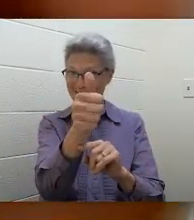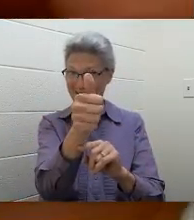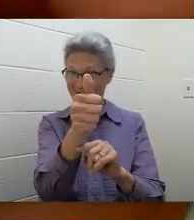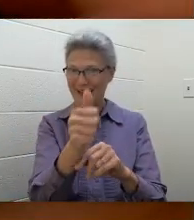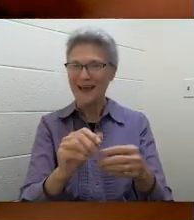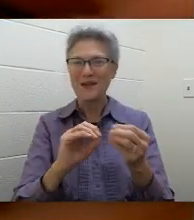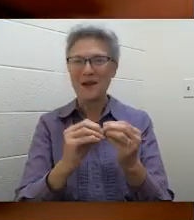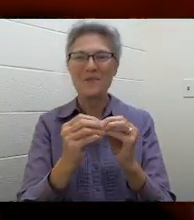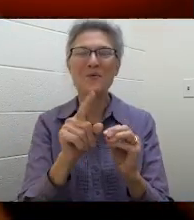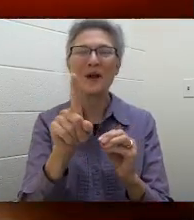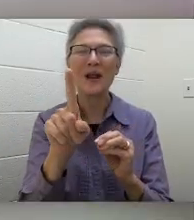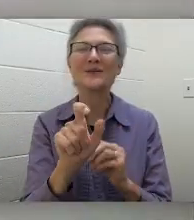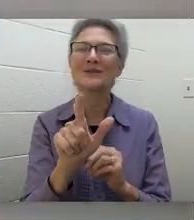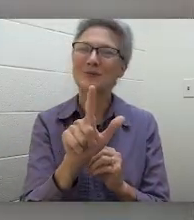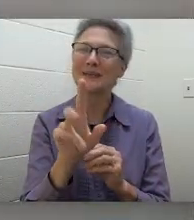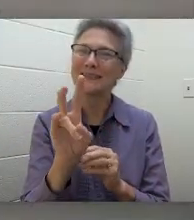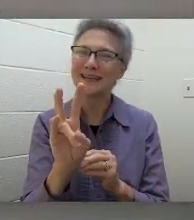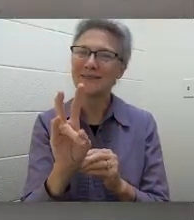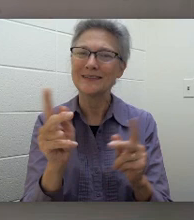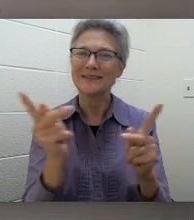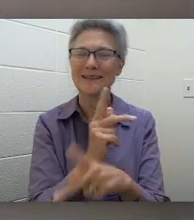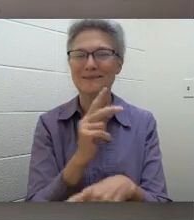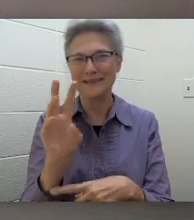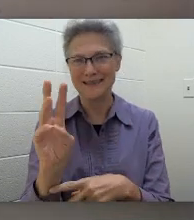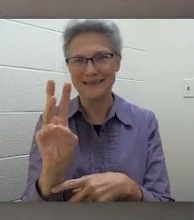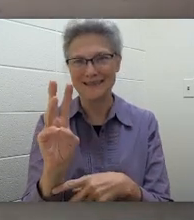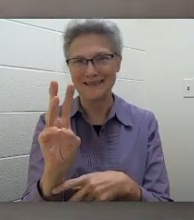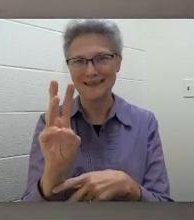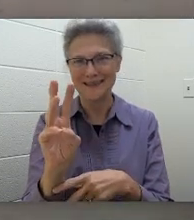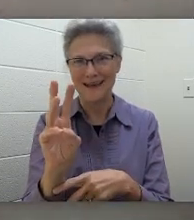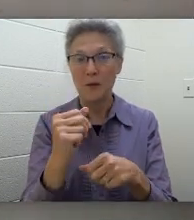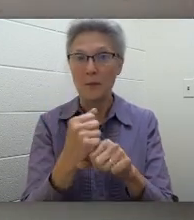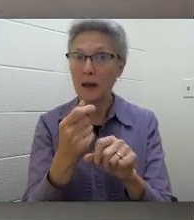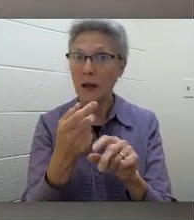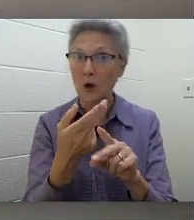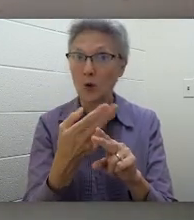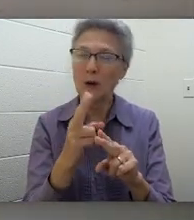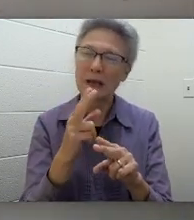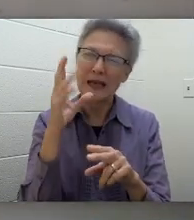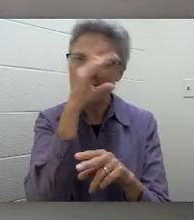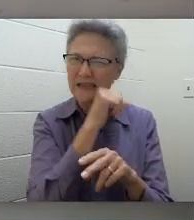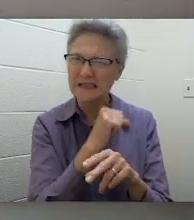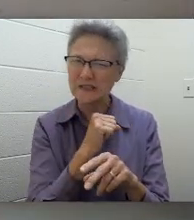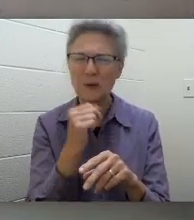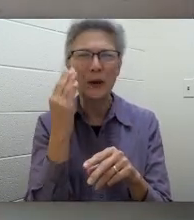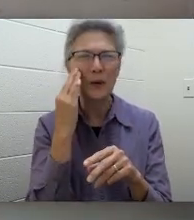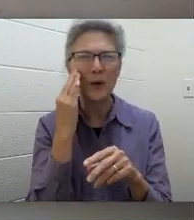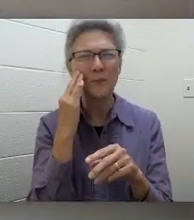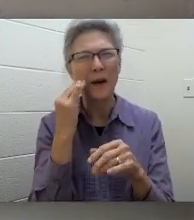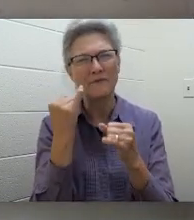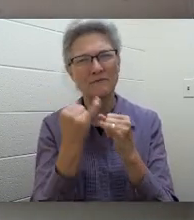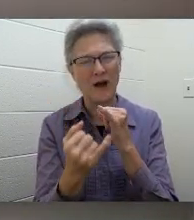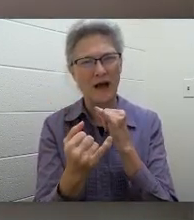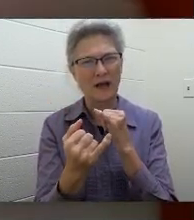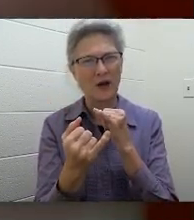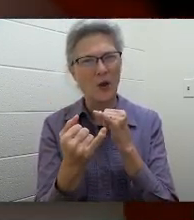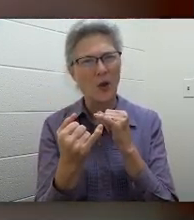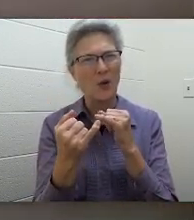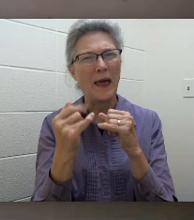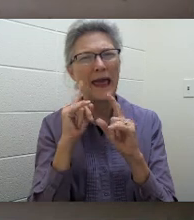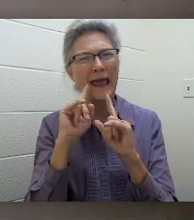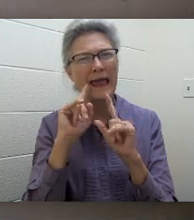number 127 times 6. I'm going to make a quick rough estimate so that I know my final product is